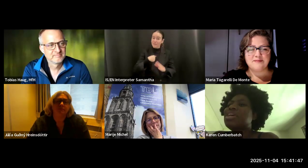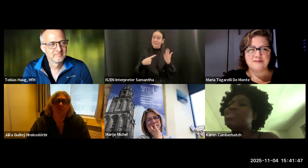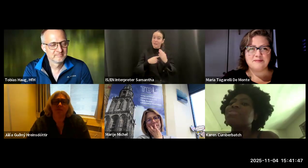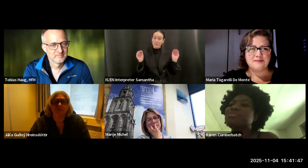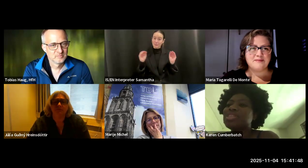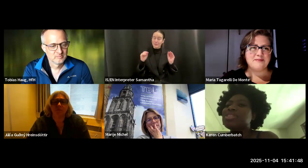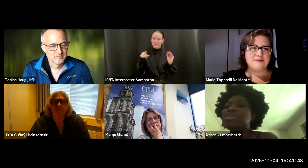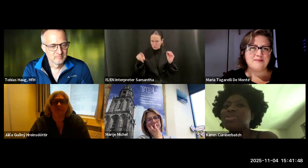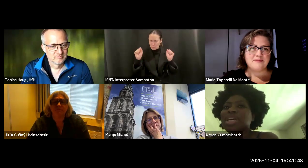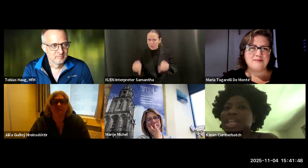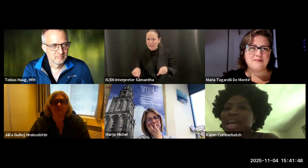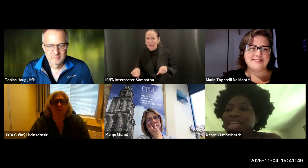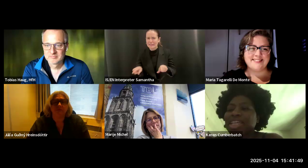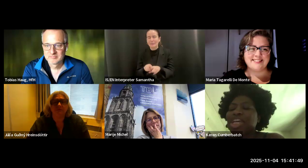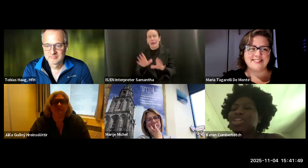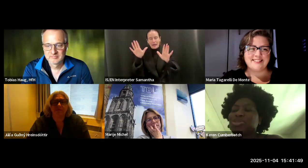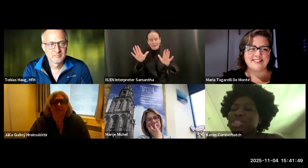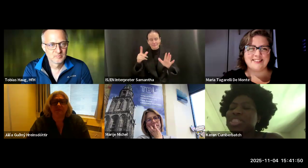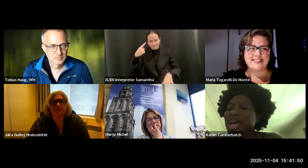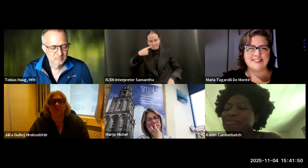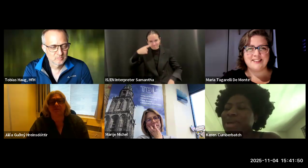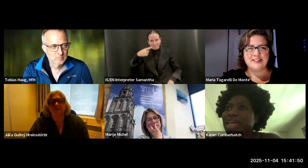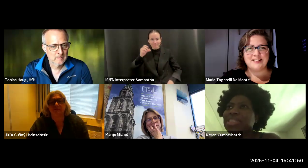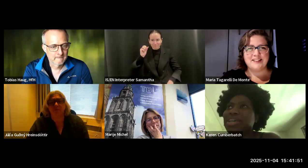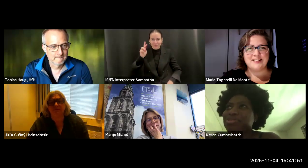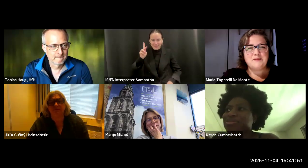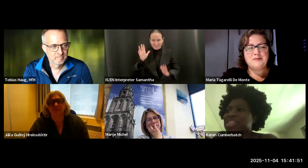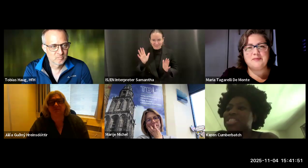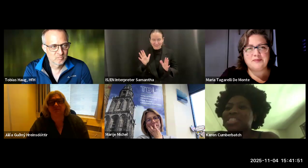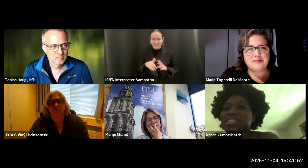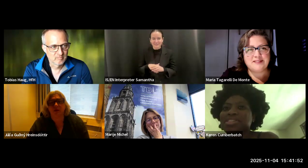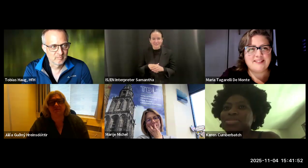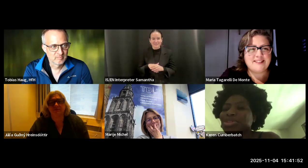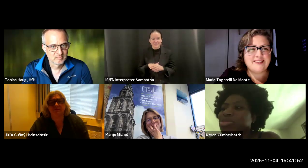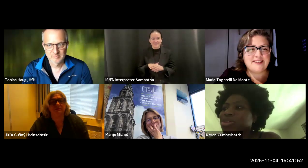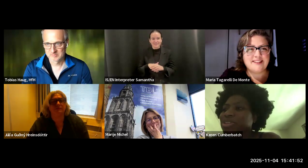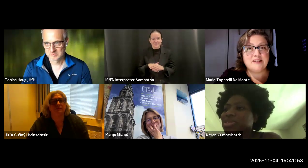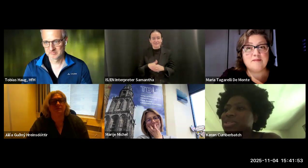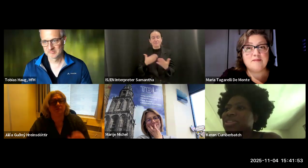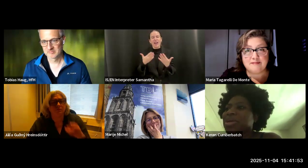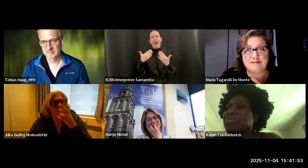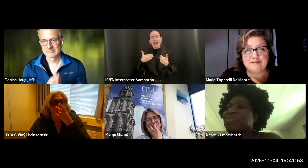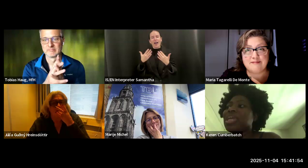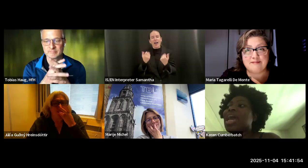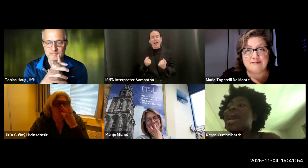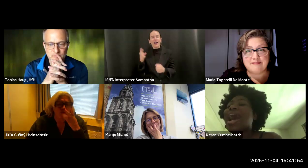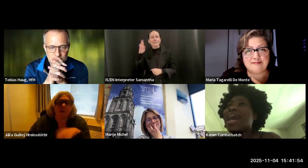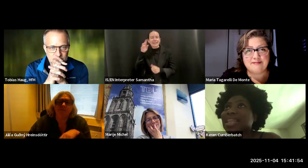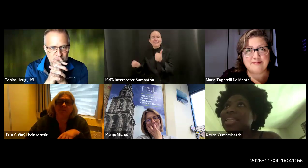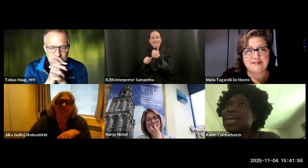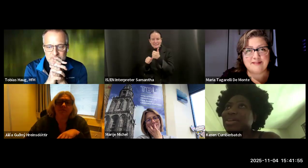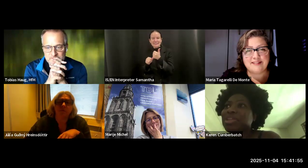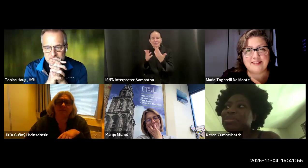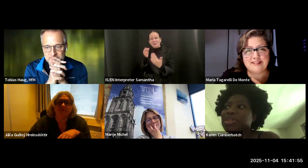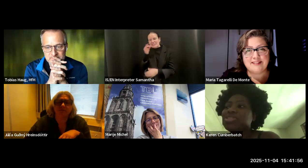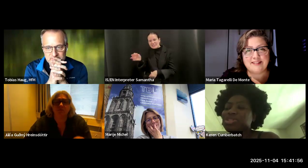But you have convinced me now that I do need to have my deaf assistants produce more videos for them, and